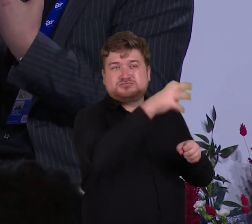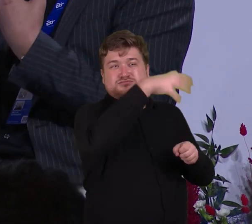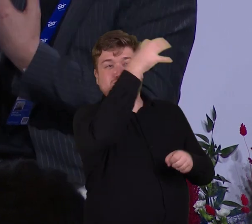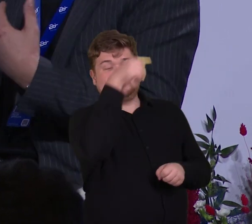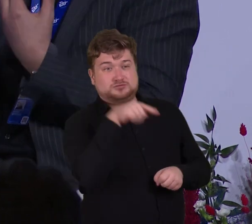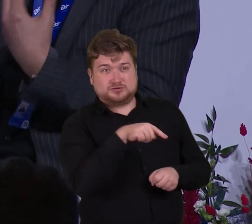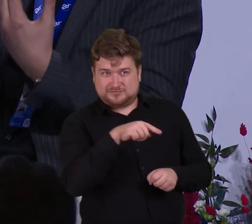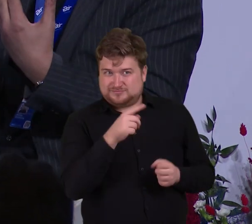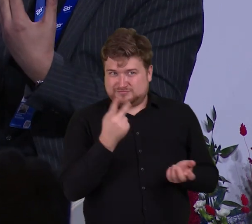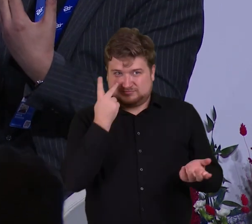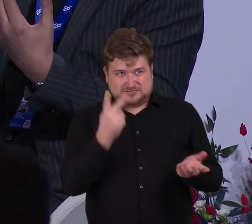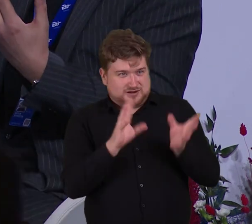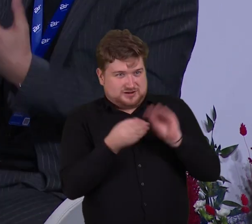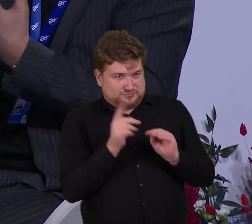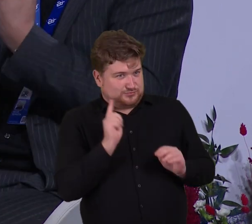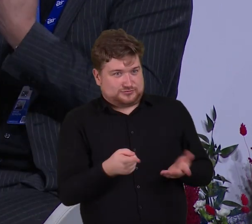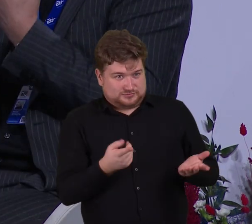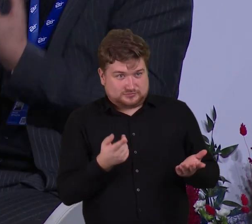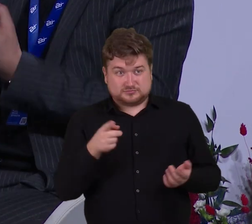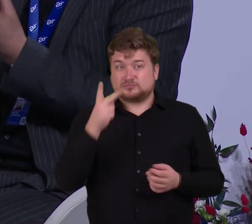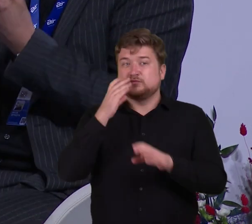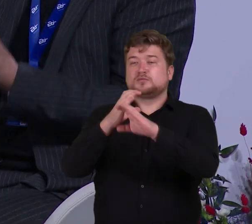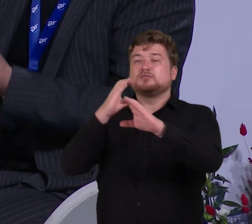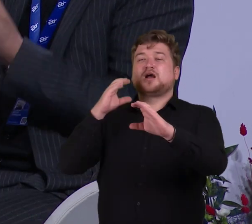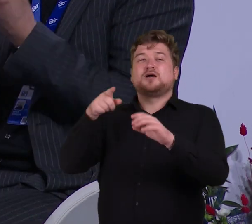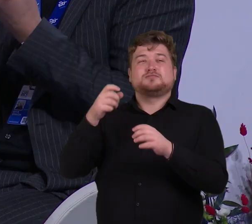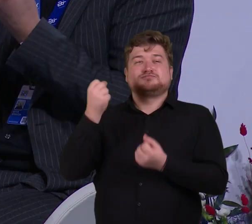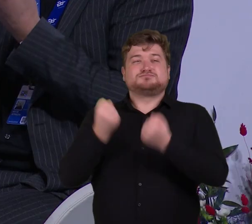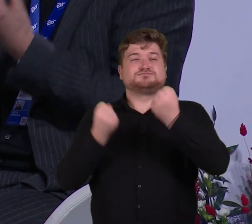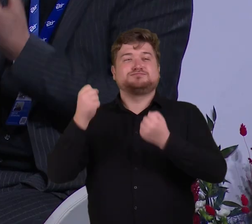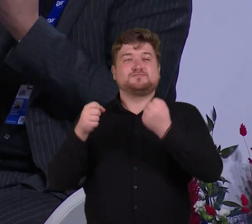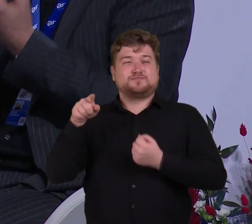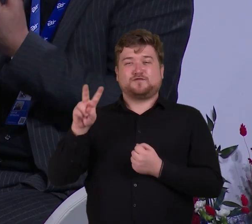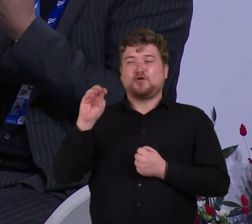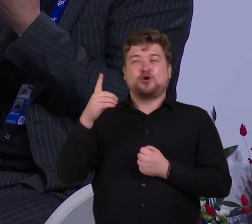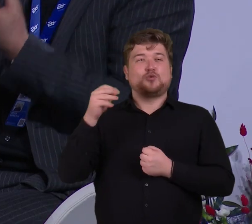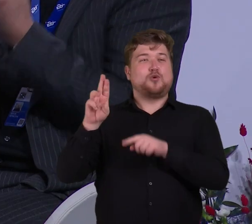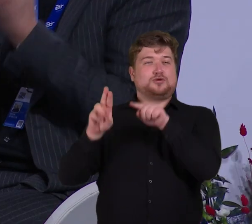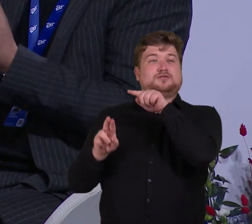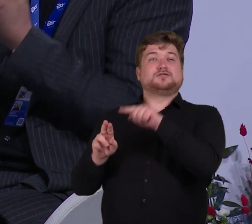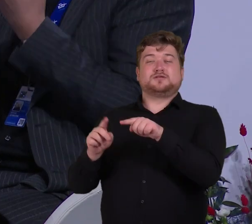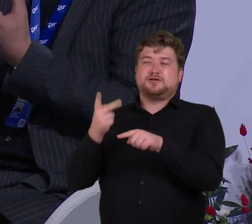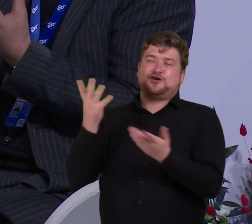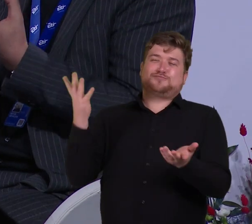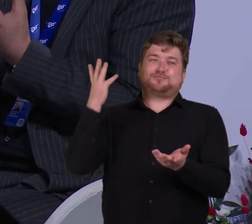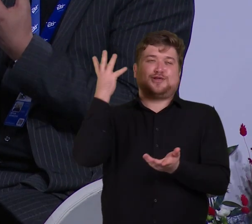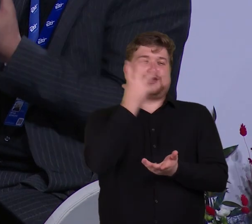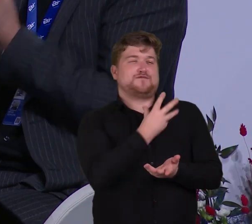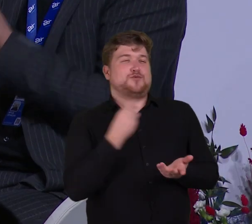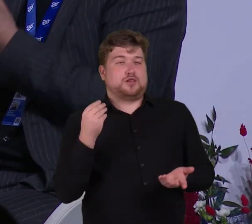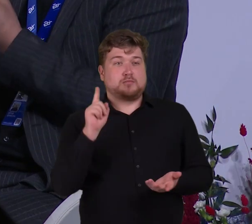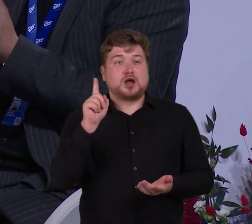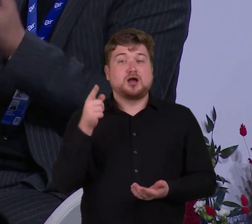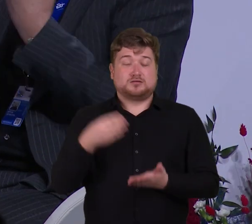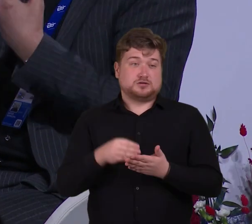very easy to calculate on, for instance, the cost of hydrogen-operated bus. It all costs, but